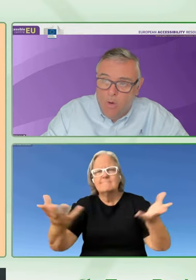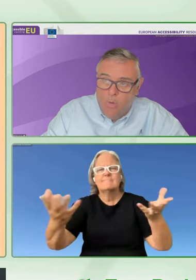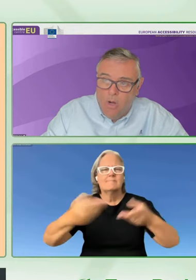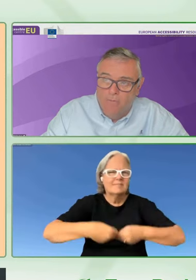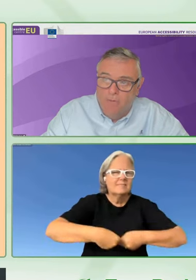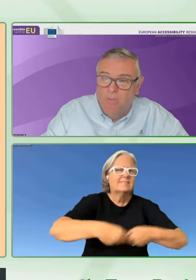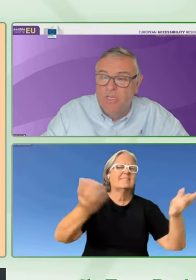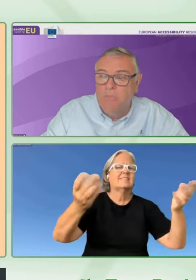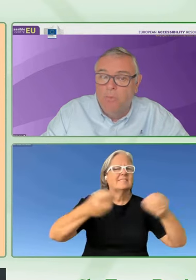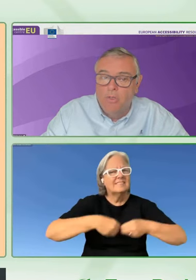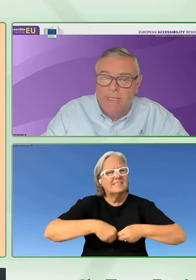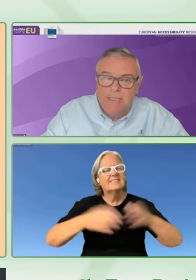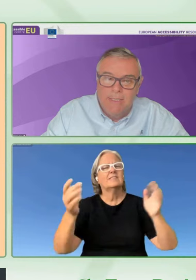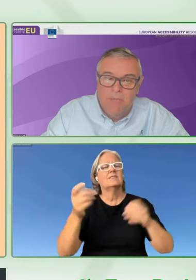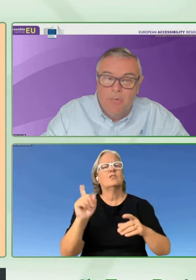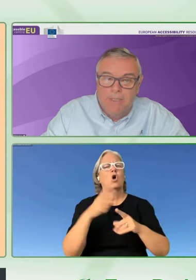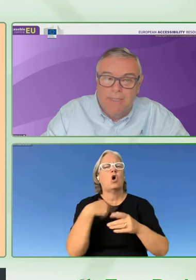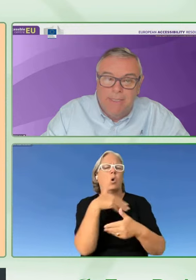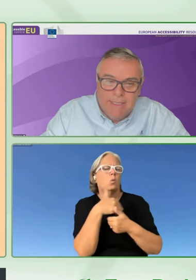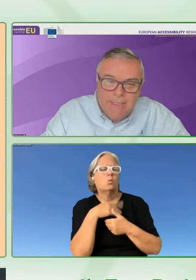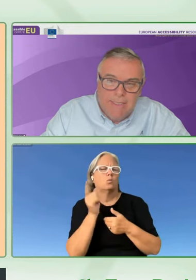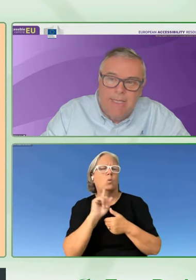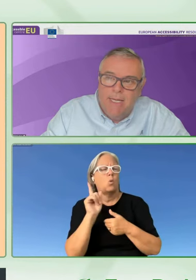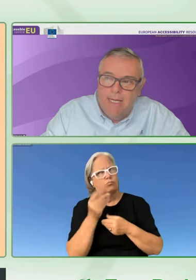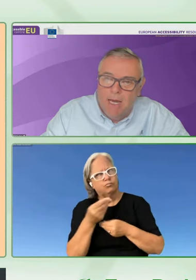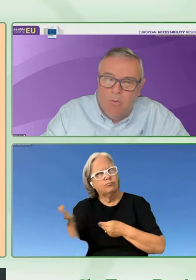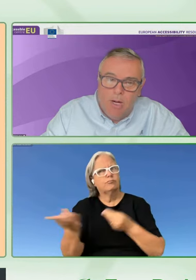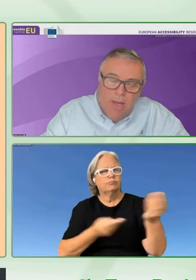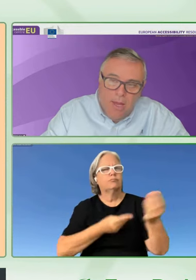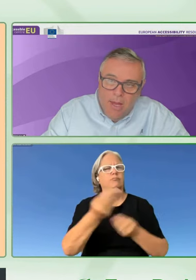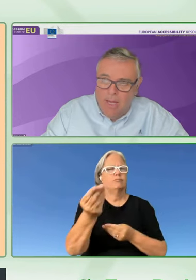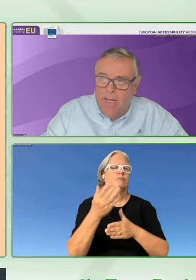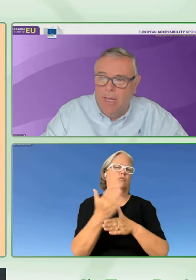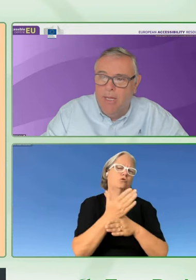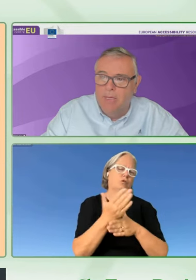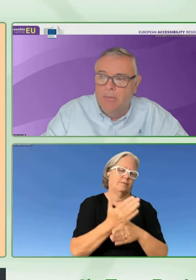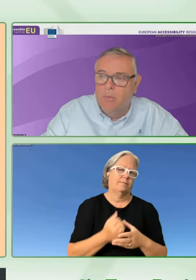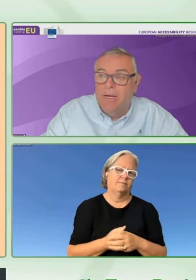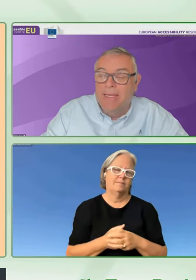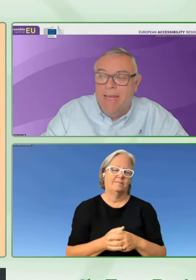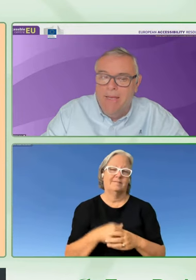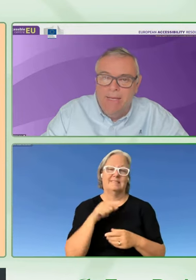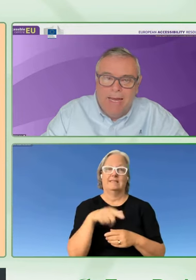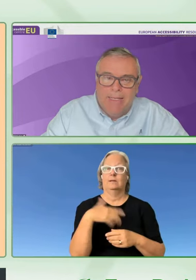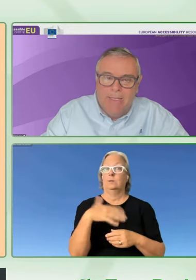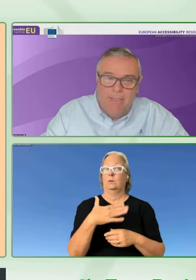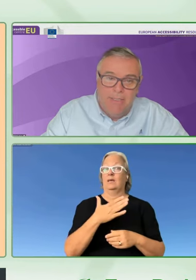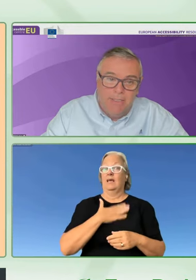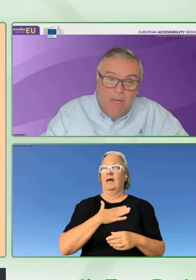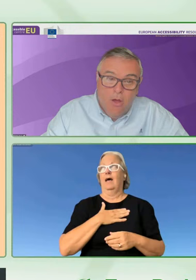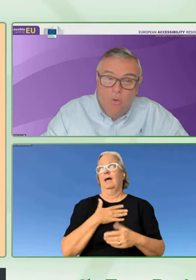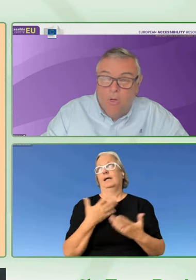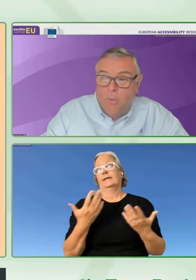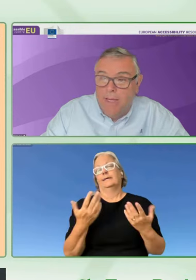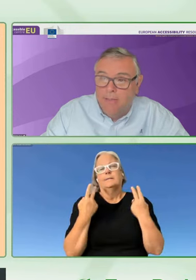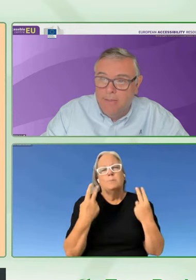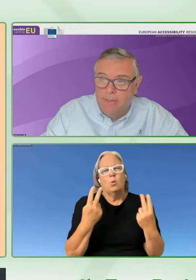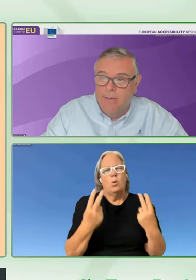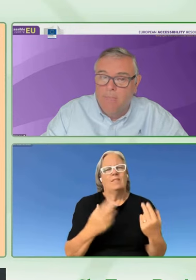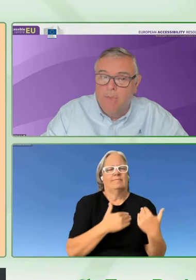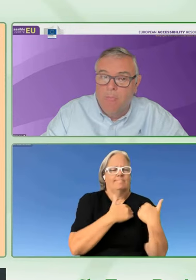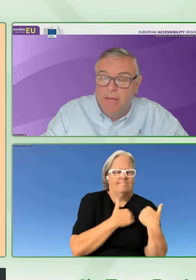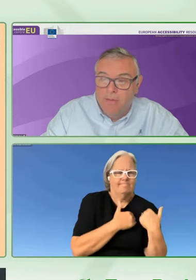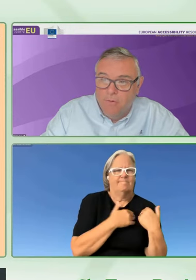is one of the most important tasks in our daily activities. We